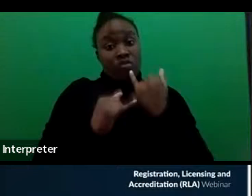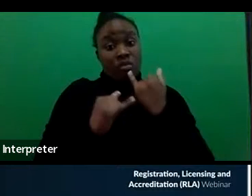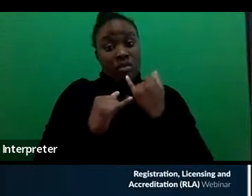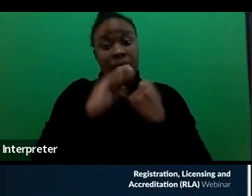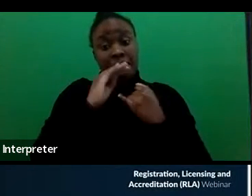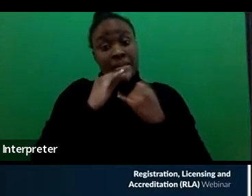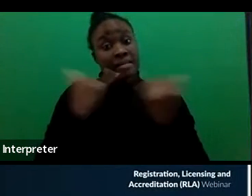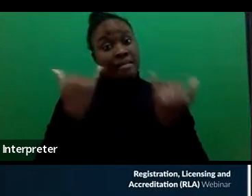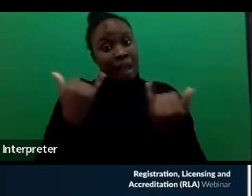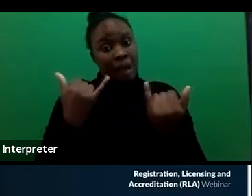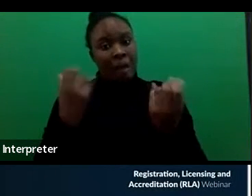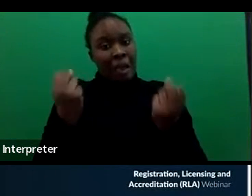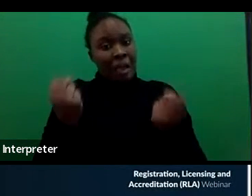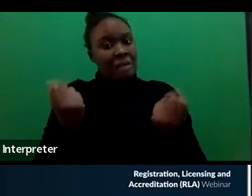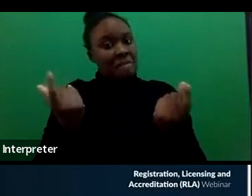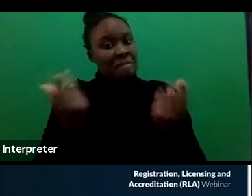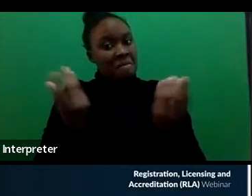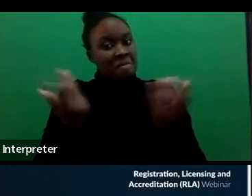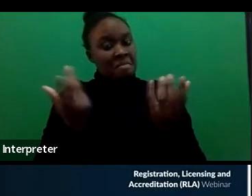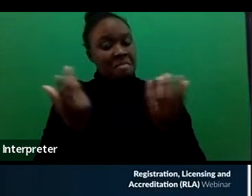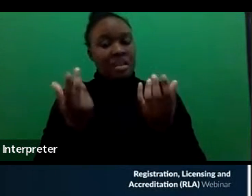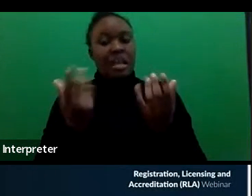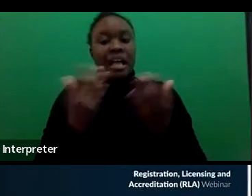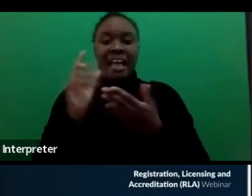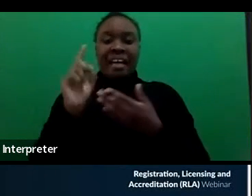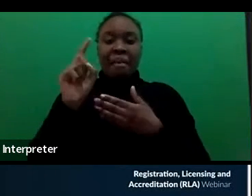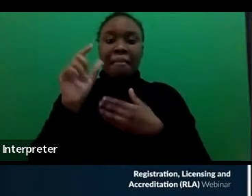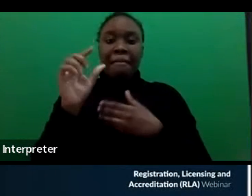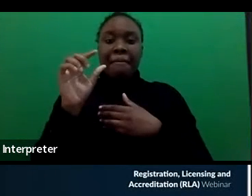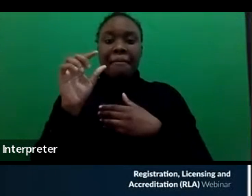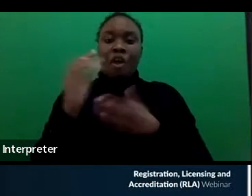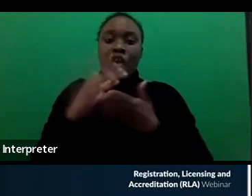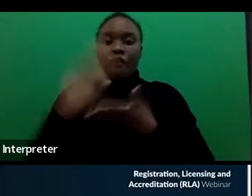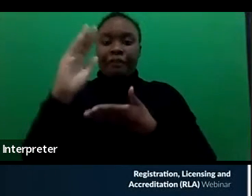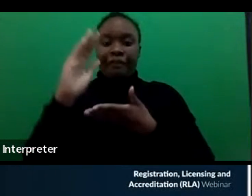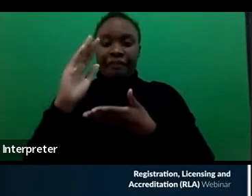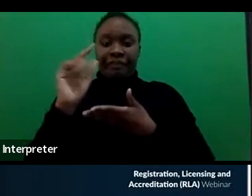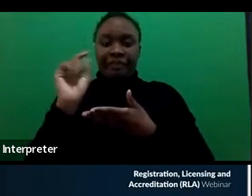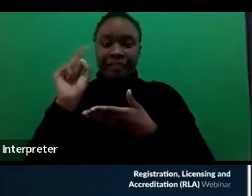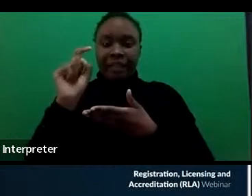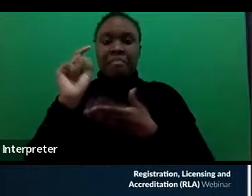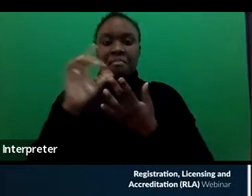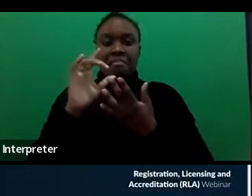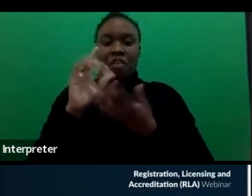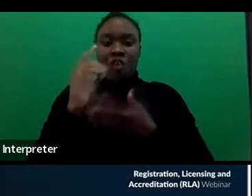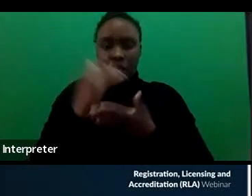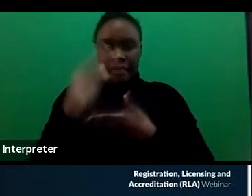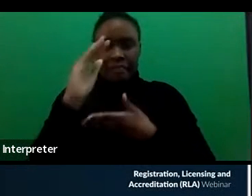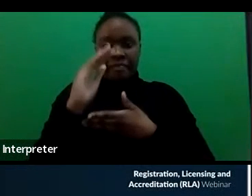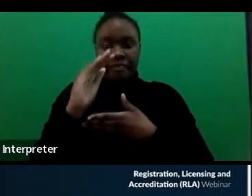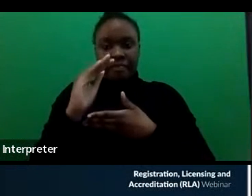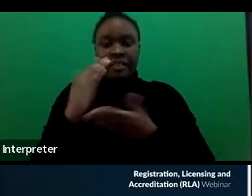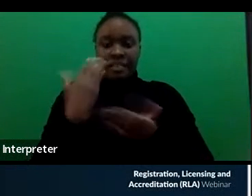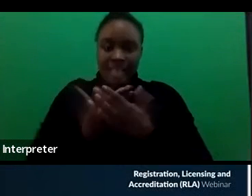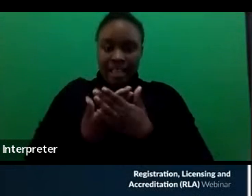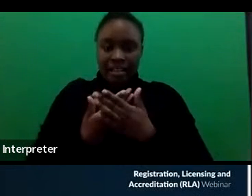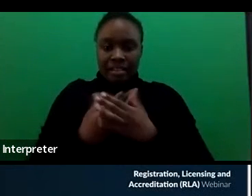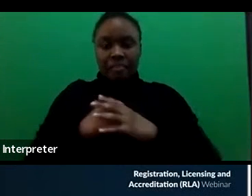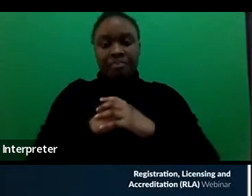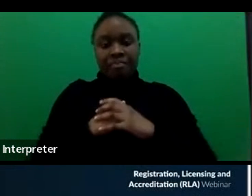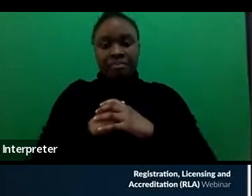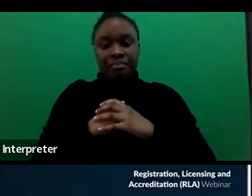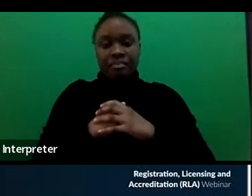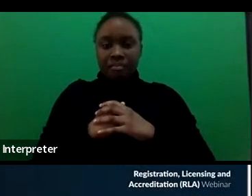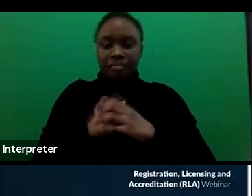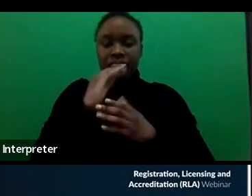now introduced a discard functionality. So you are now able to discard that application, meaning you delete